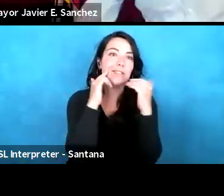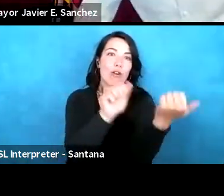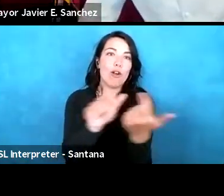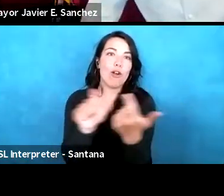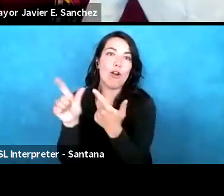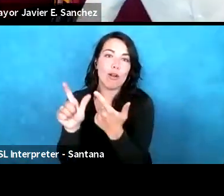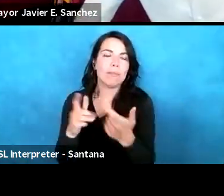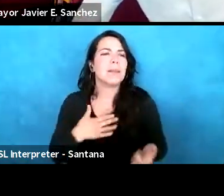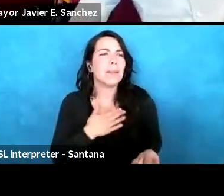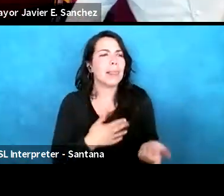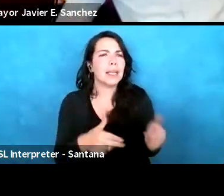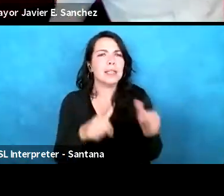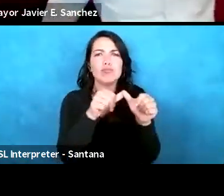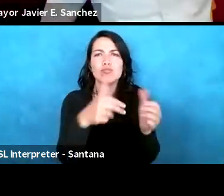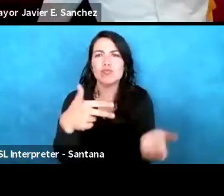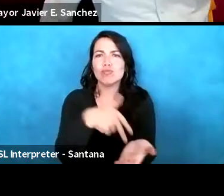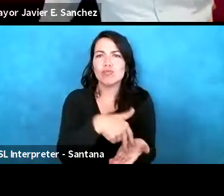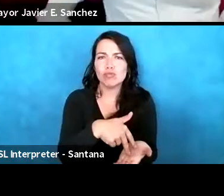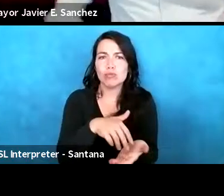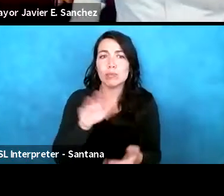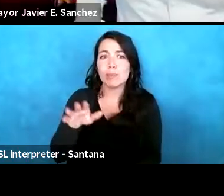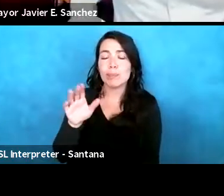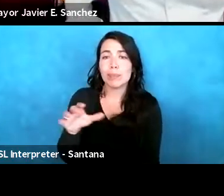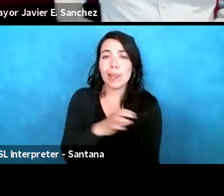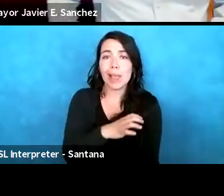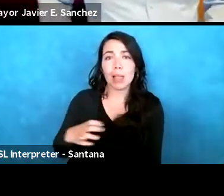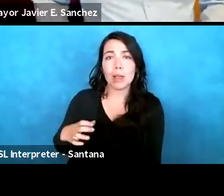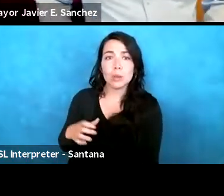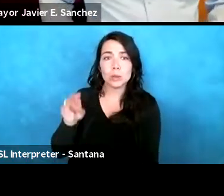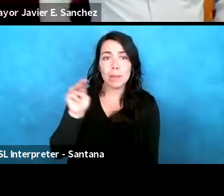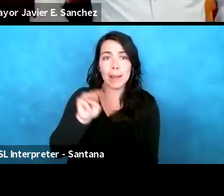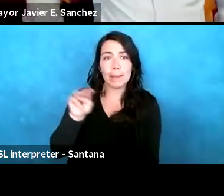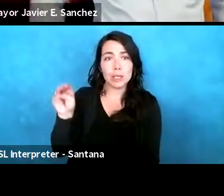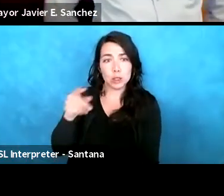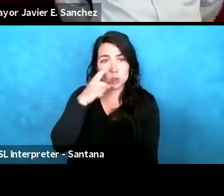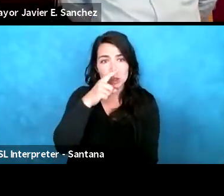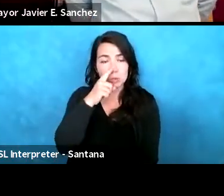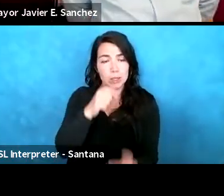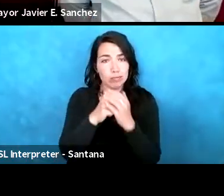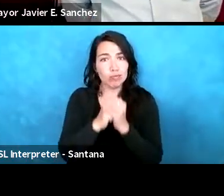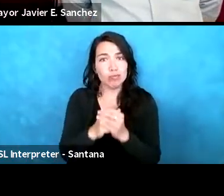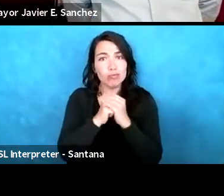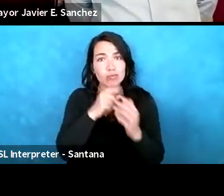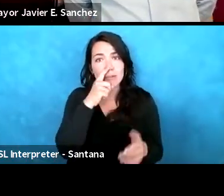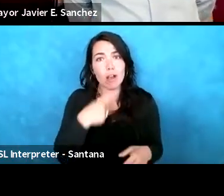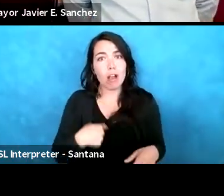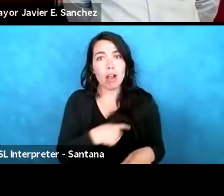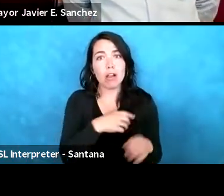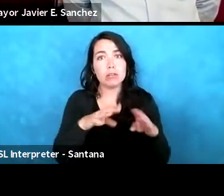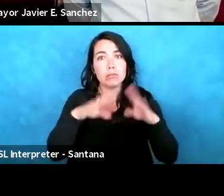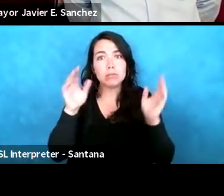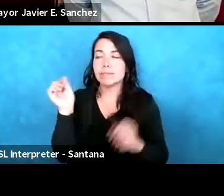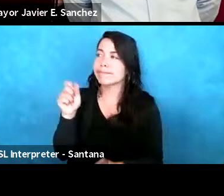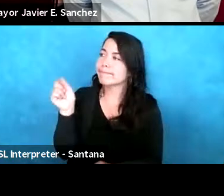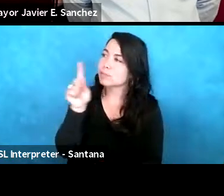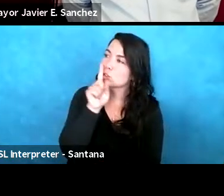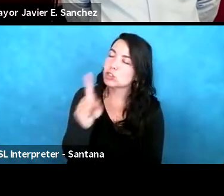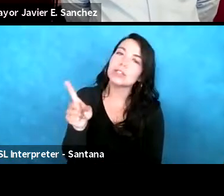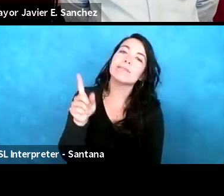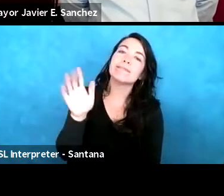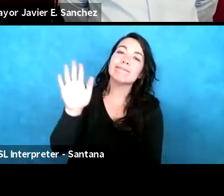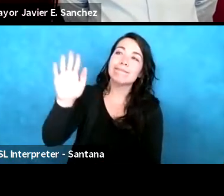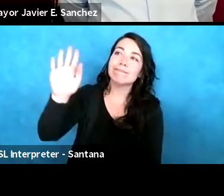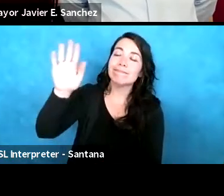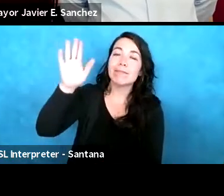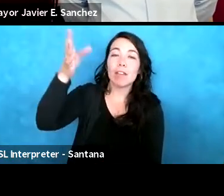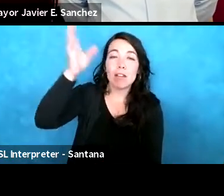standing. Councillor Manny Martinez, could you please lead us in an invocation? Yes, thank you, sir. Eternal God, I pray that